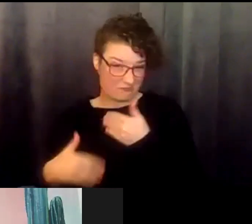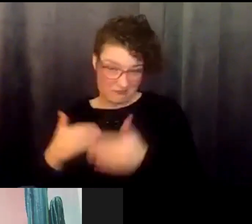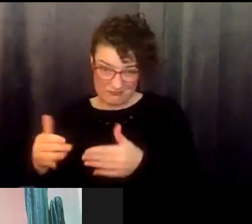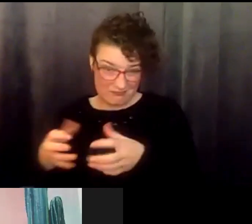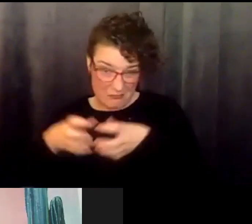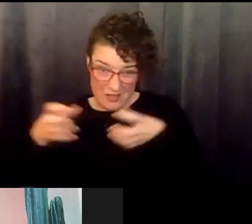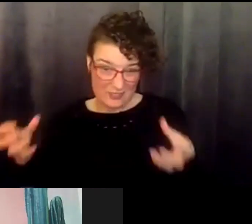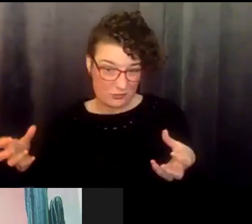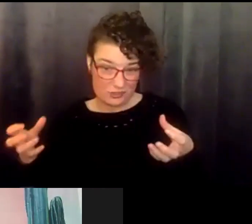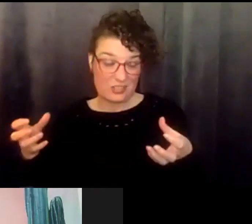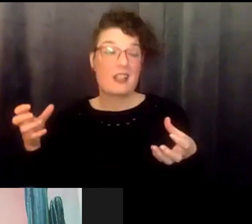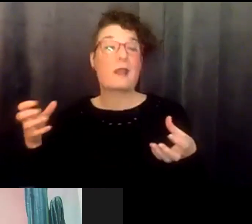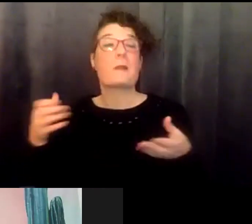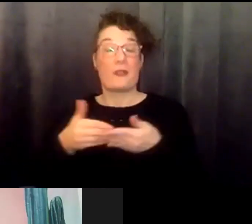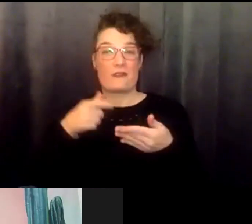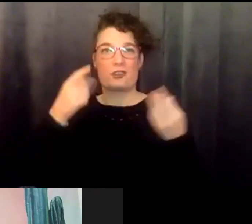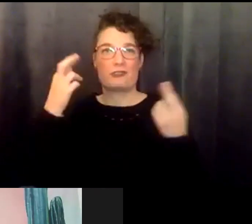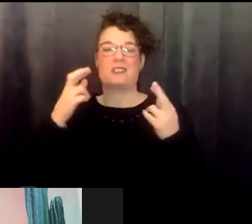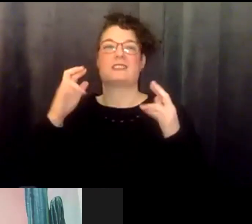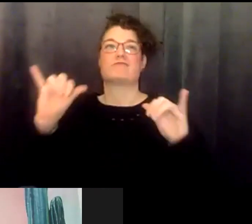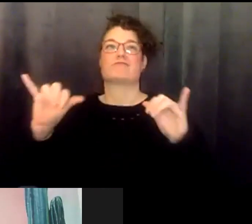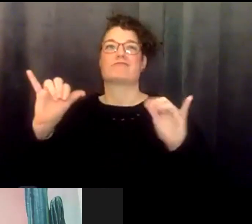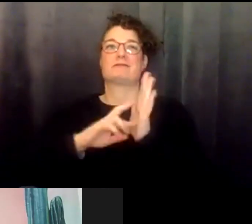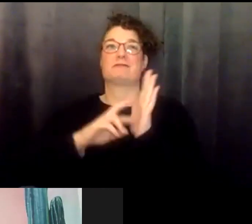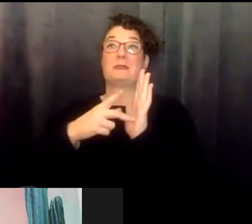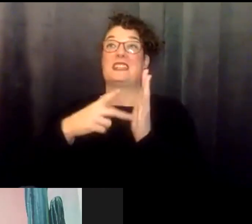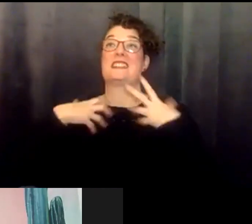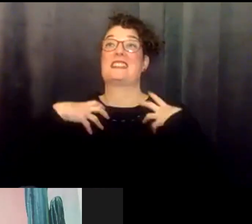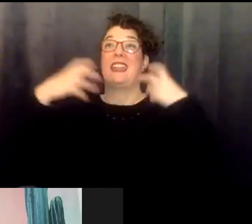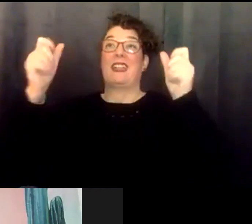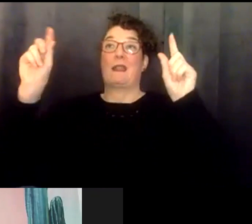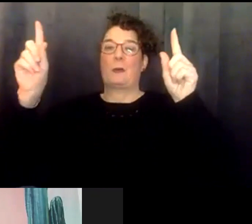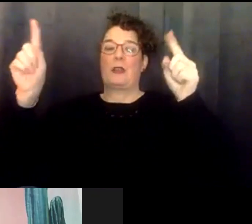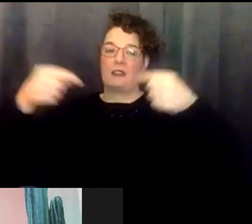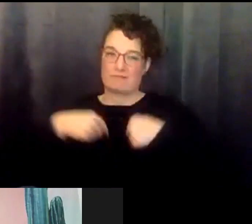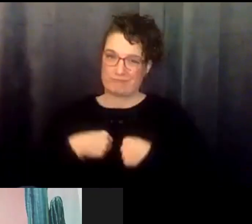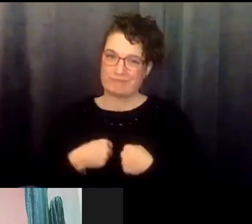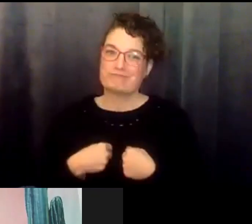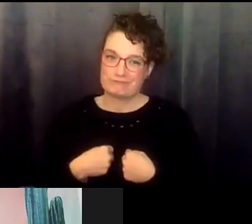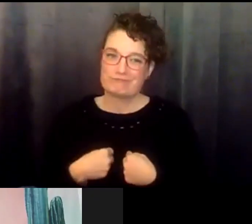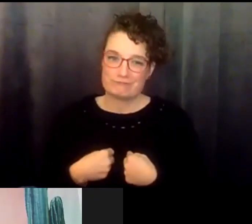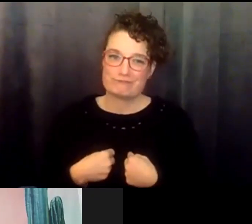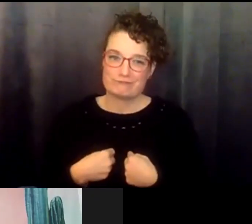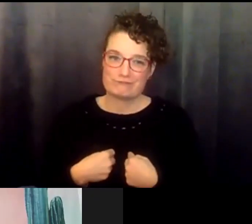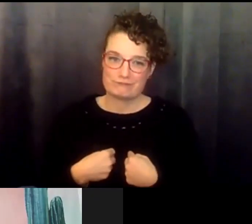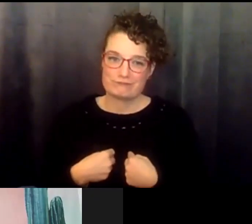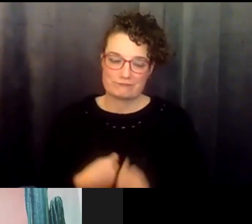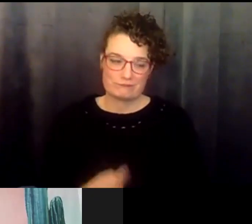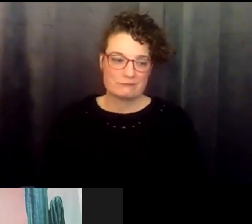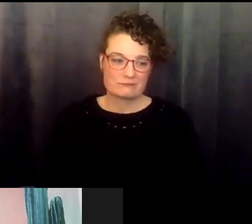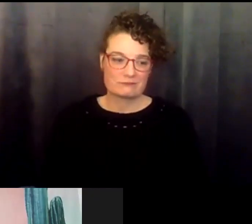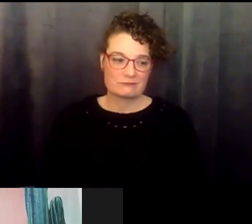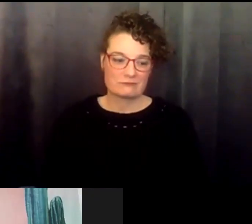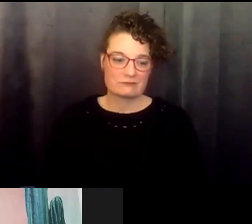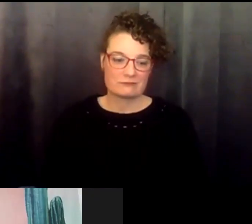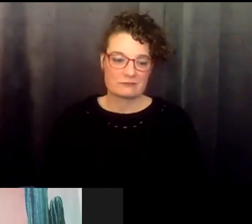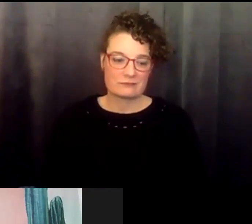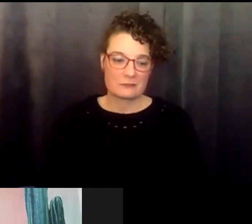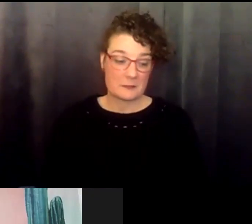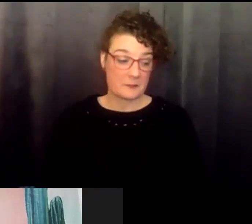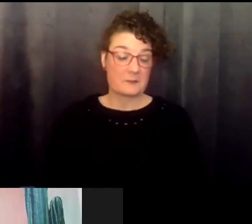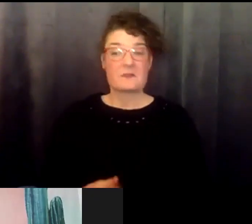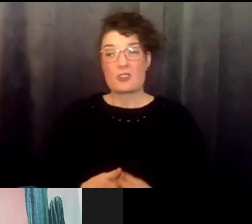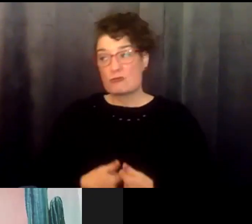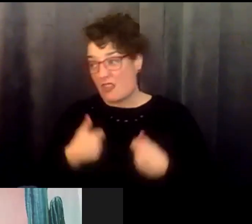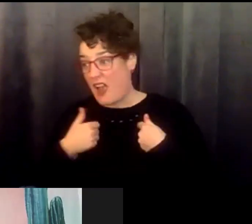before you realize you have a lot of internal healing to do. And as much as our lives and our